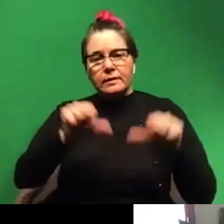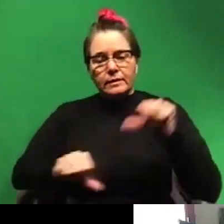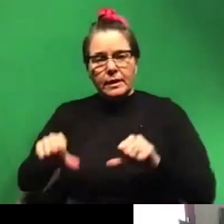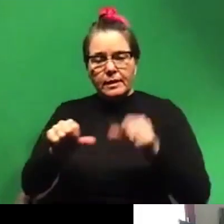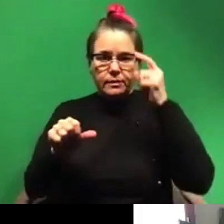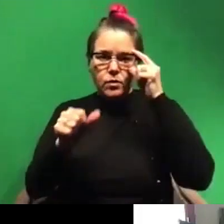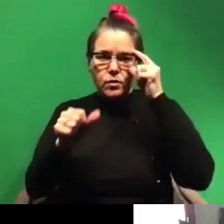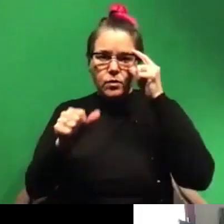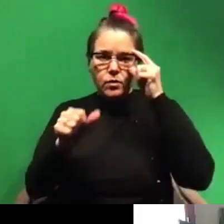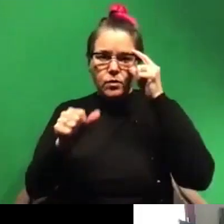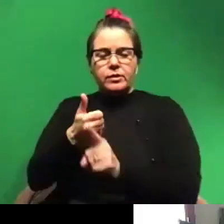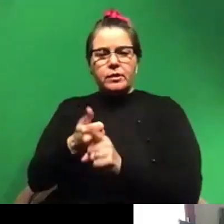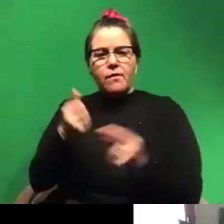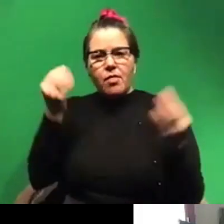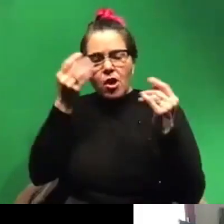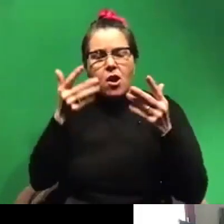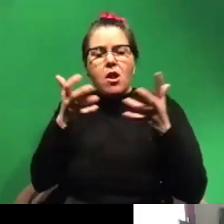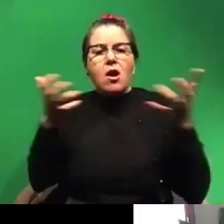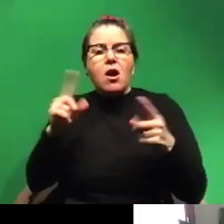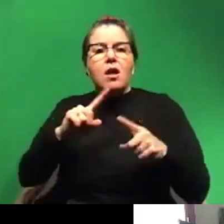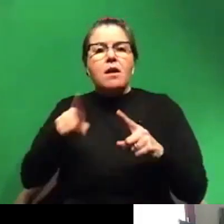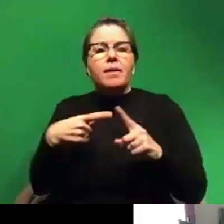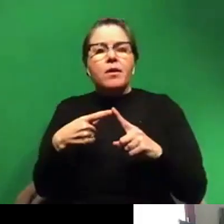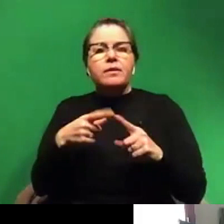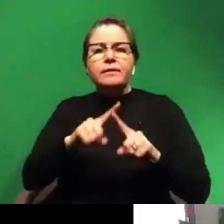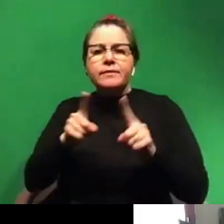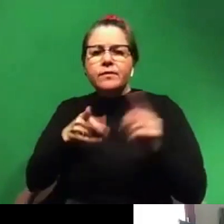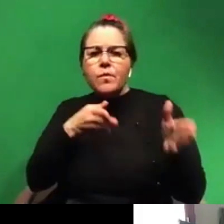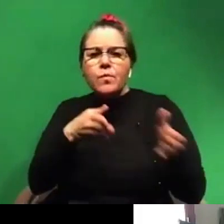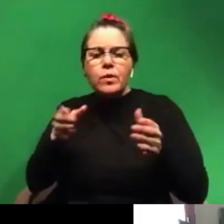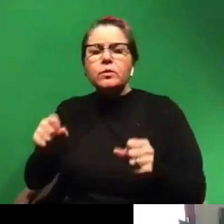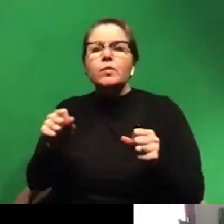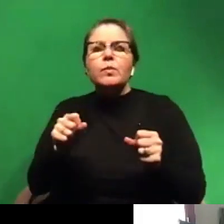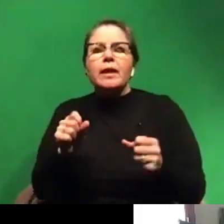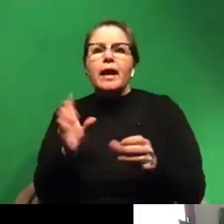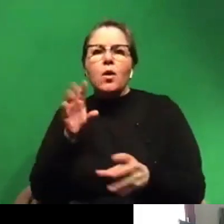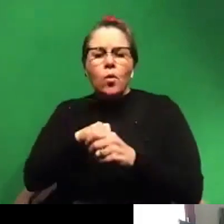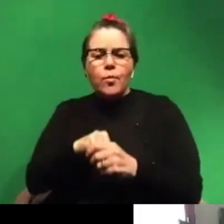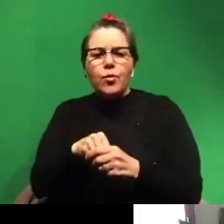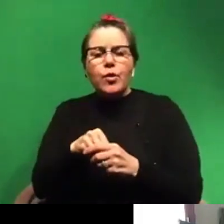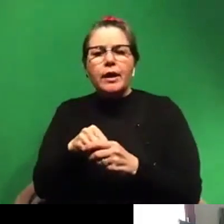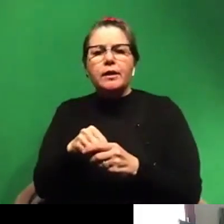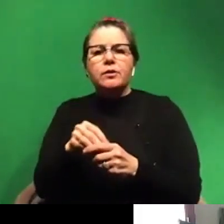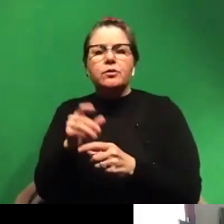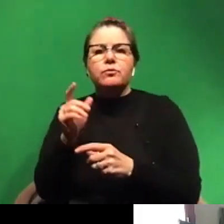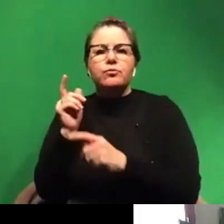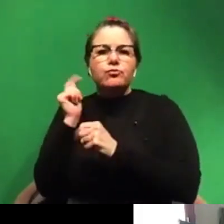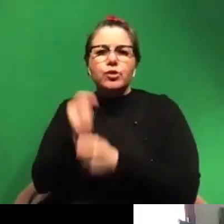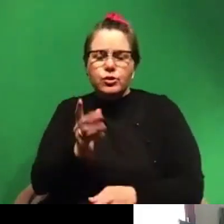a lot about the different ways that we can incorporate traditional knowledge into science.